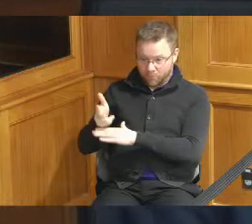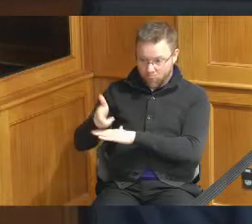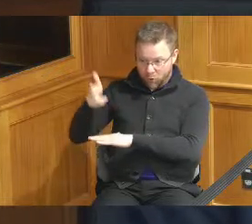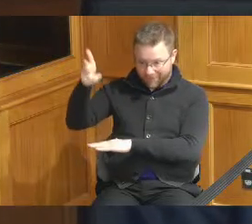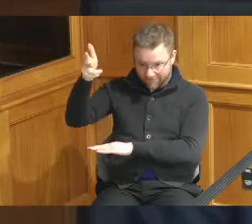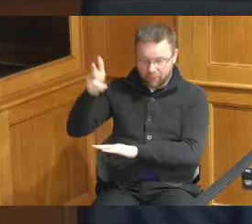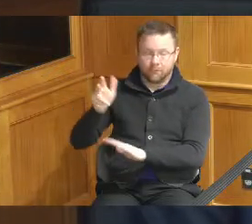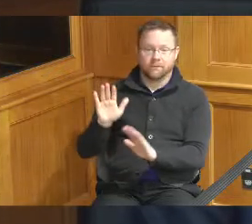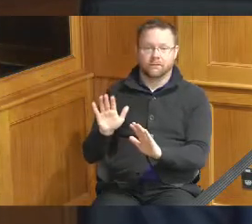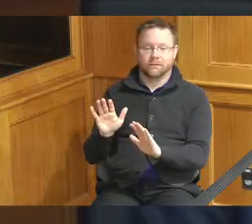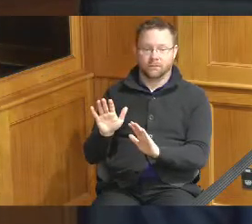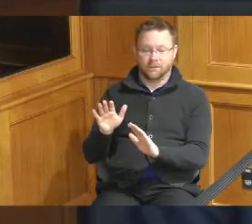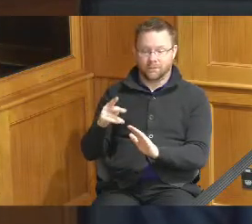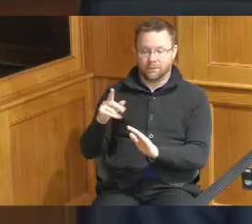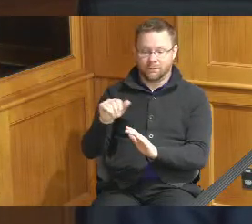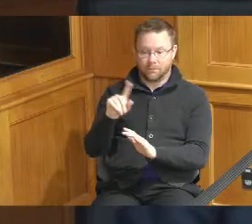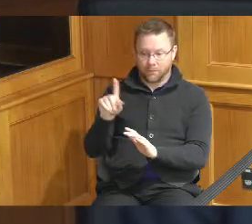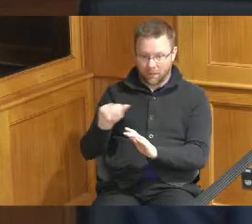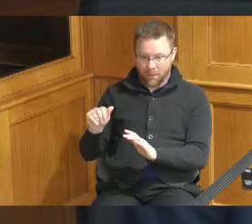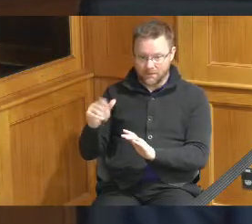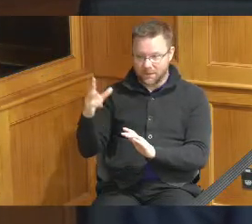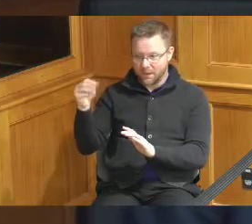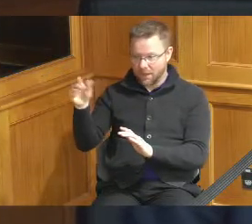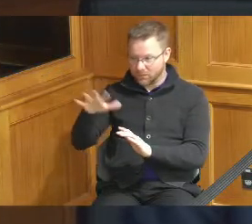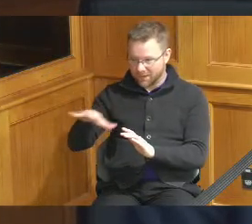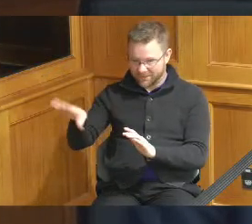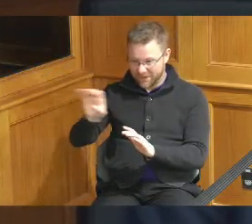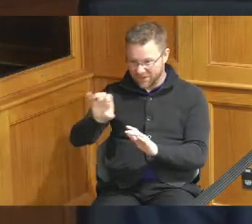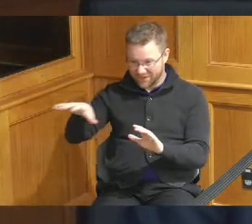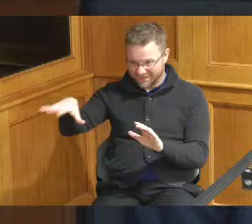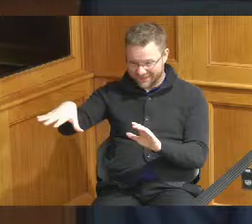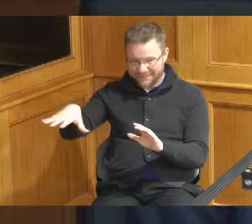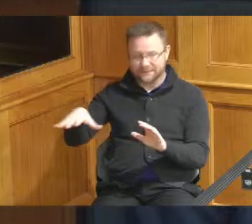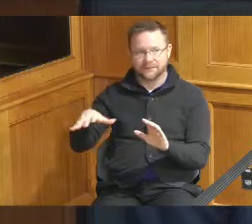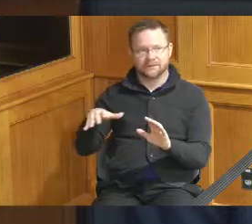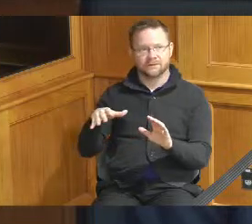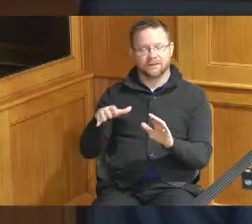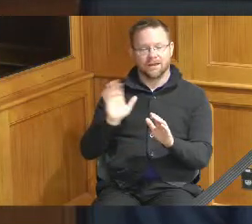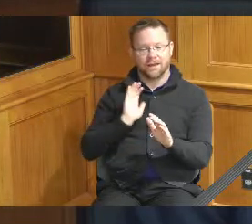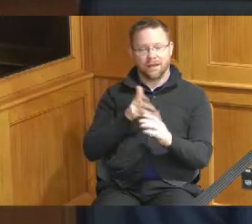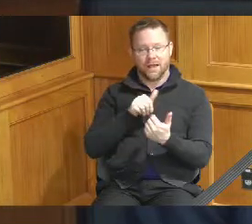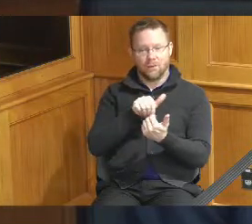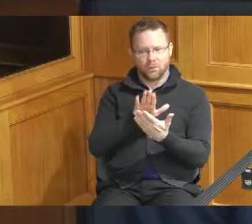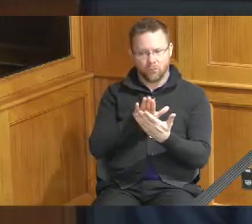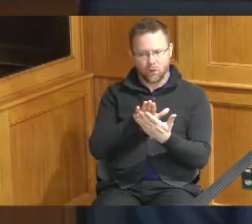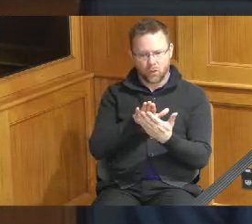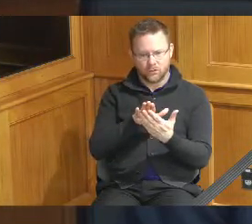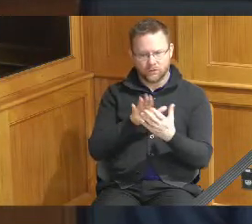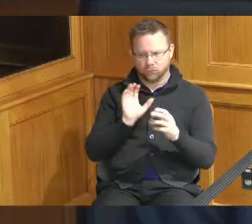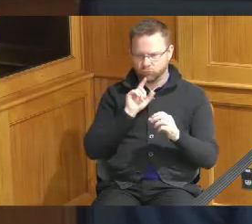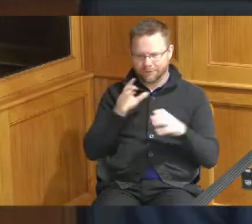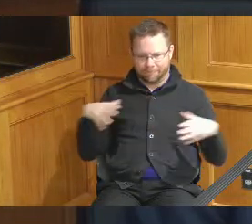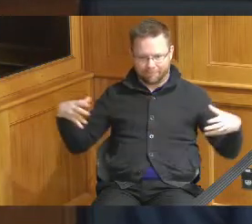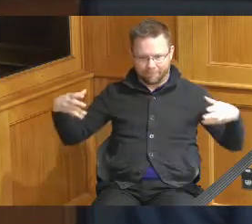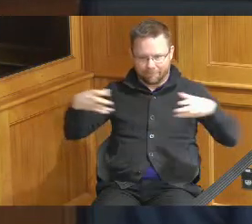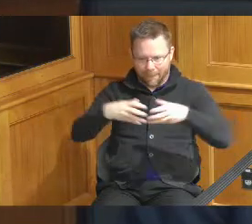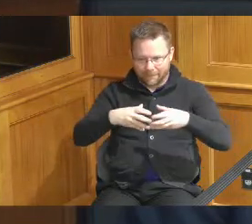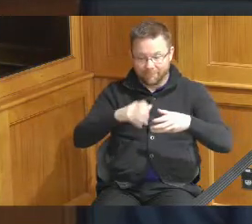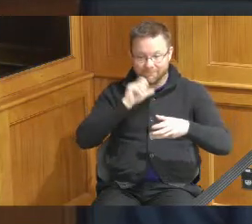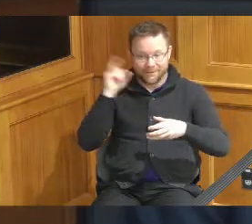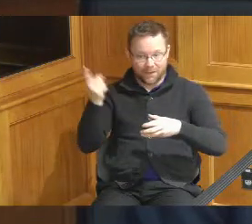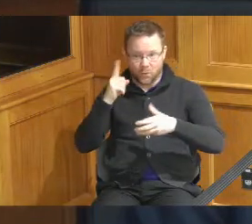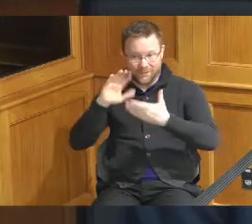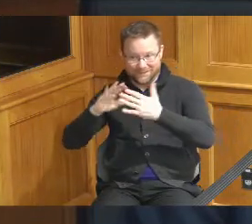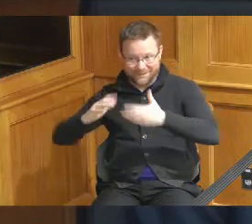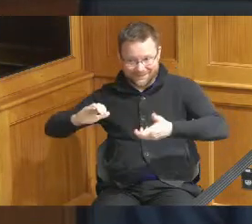the plaza space over to the east, we are approaching this in a collective way with not only the city of Cincinnati,